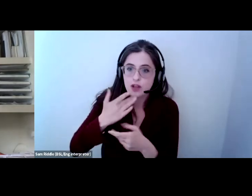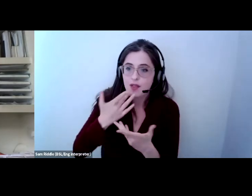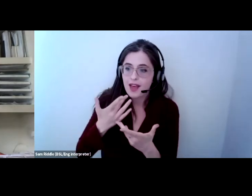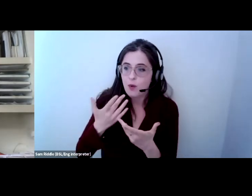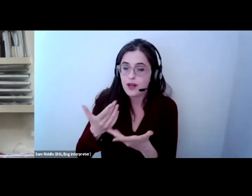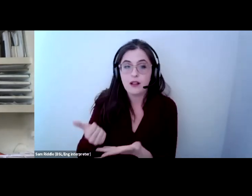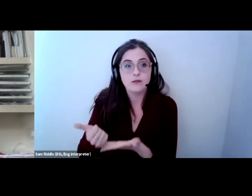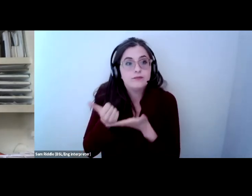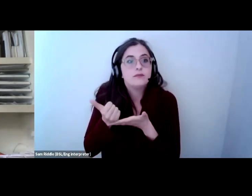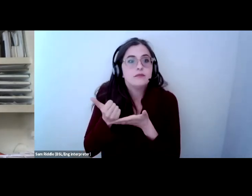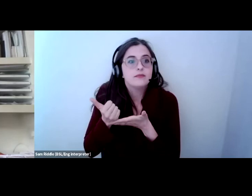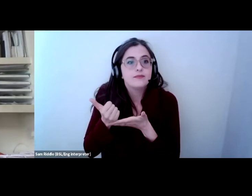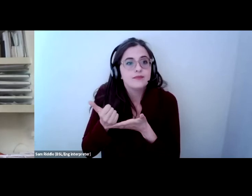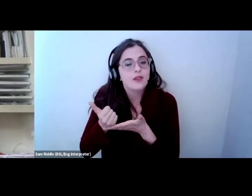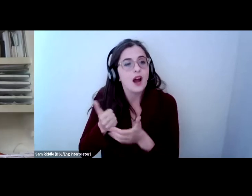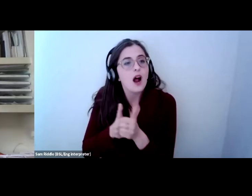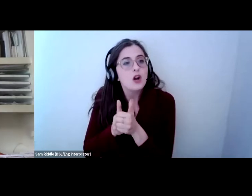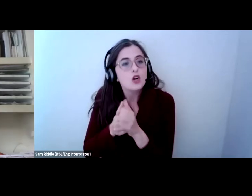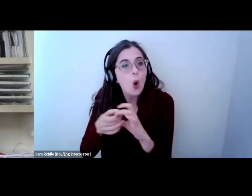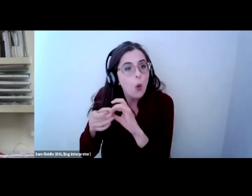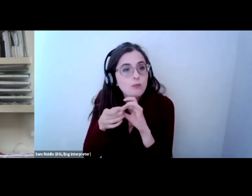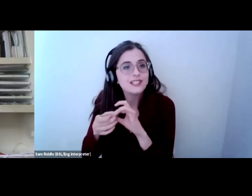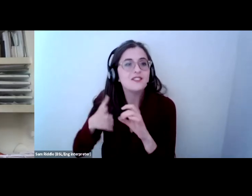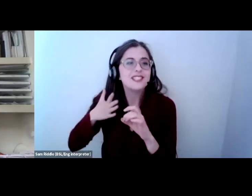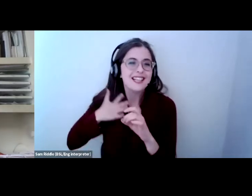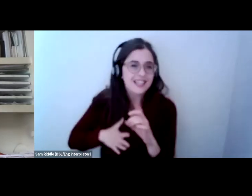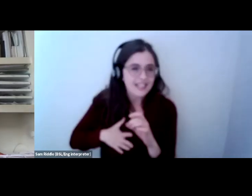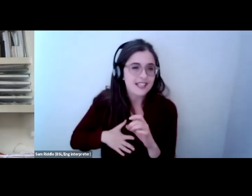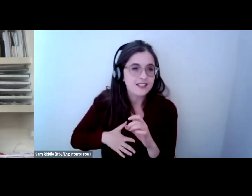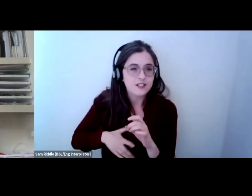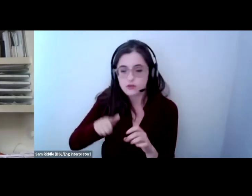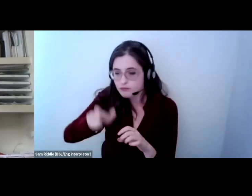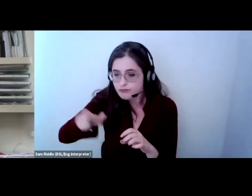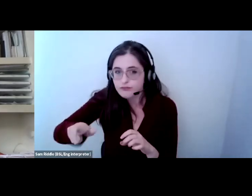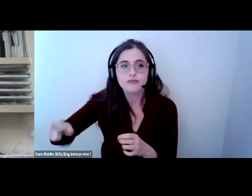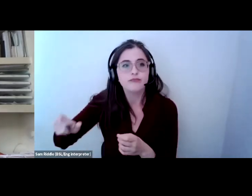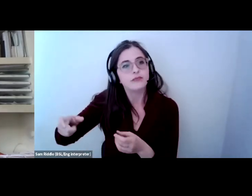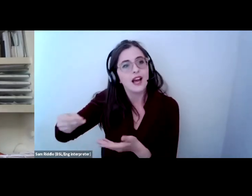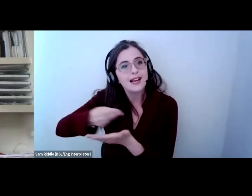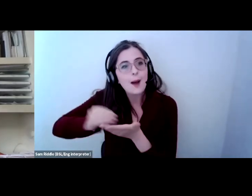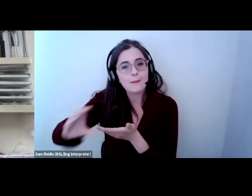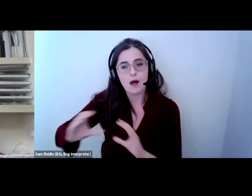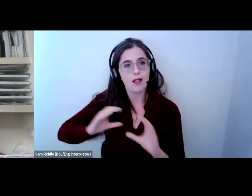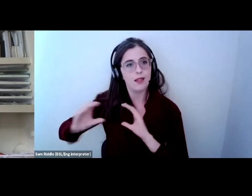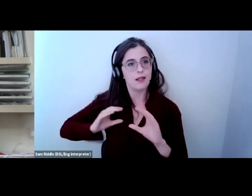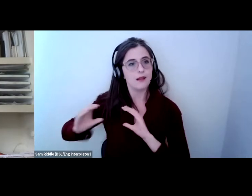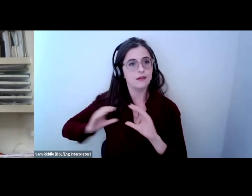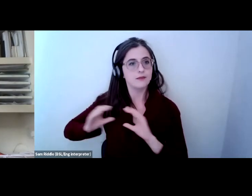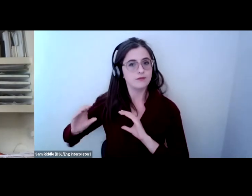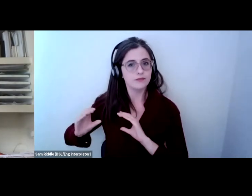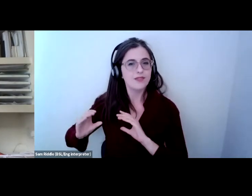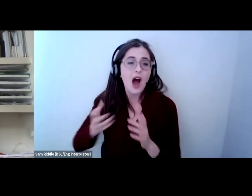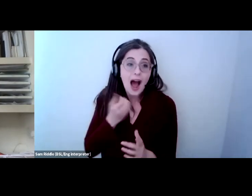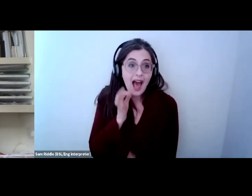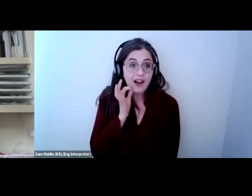companies that need, or cooperatives that need, patient capital. And I'm happy to answer more questions on that if anyone has some